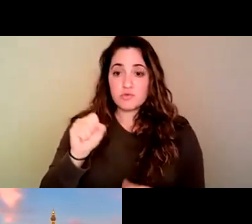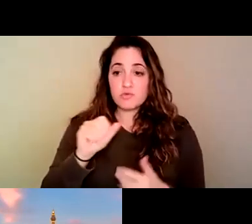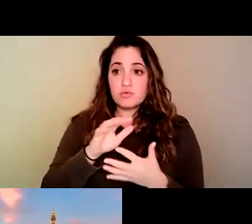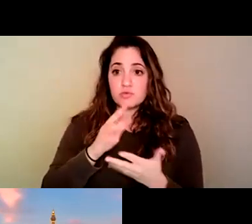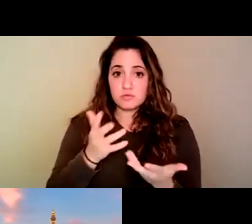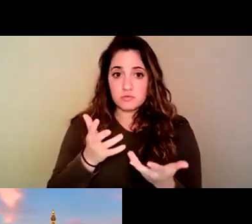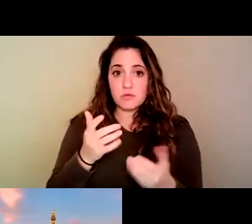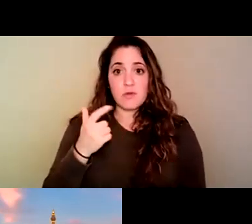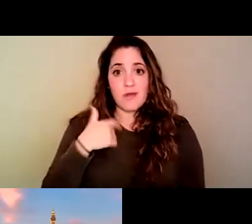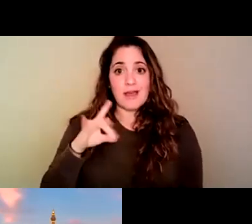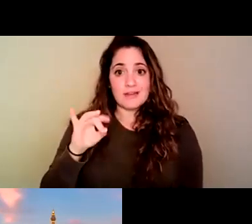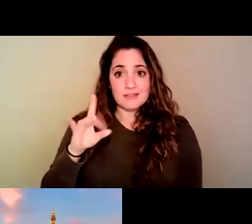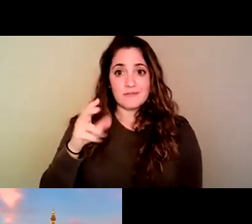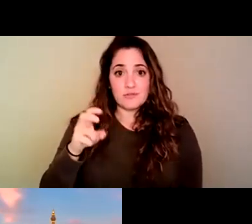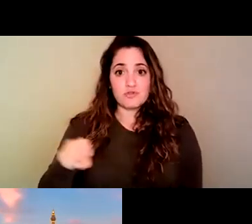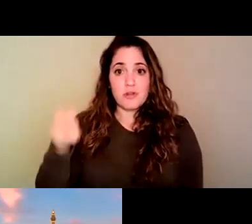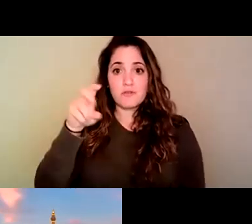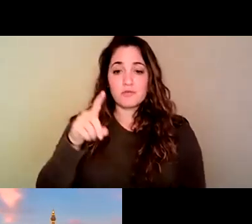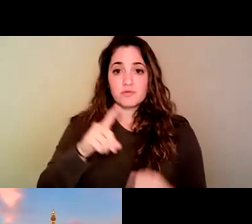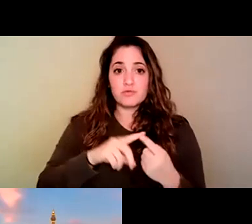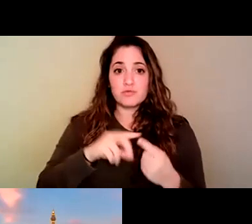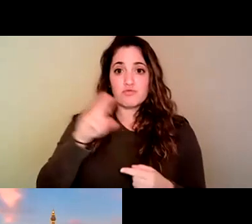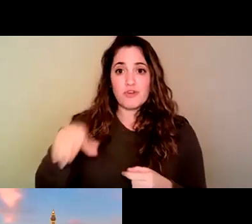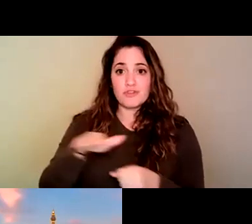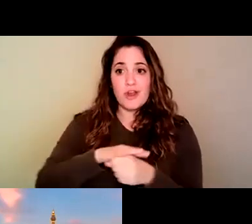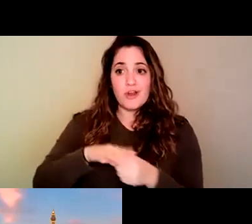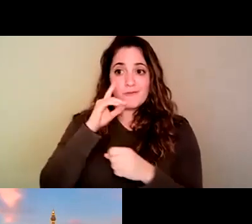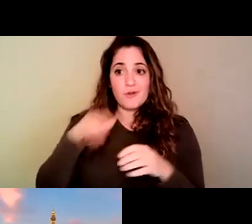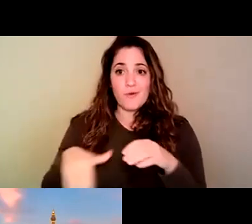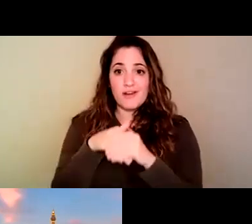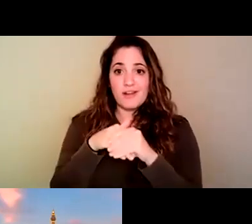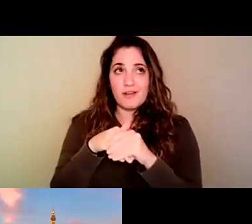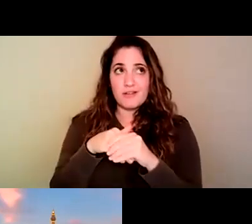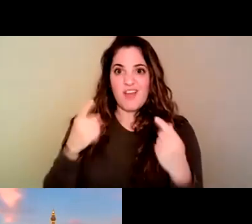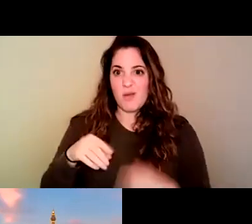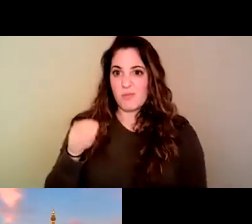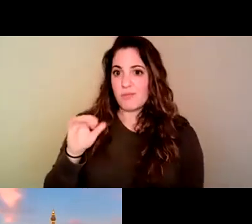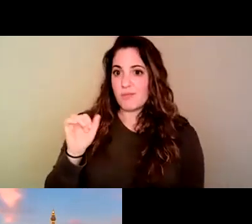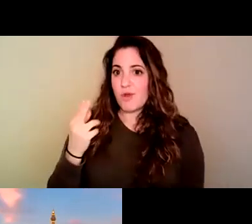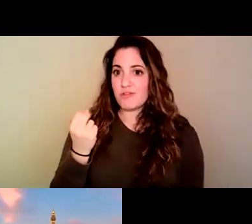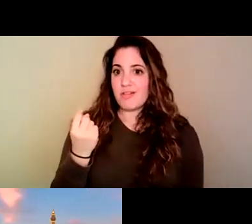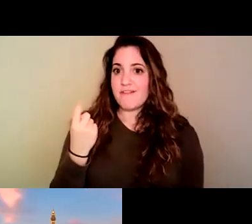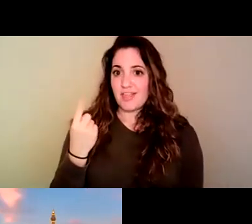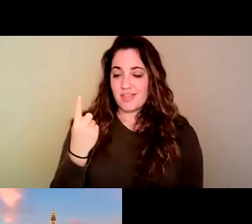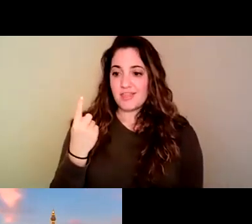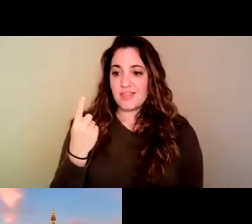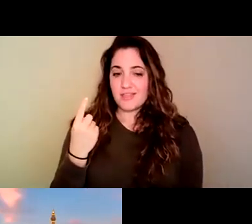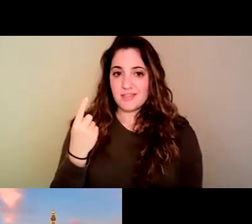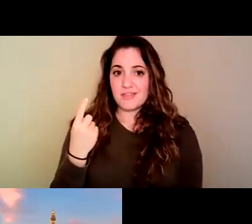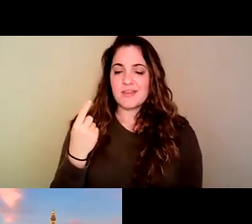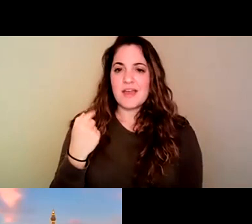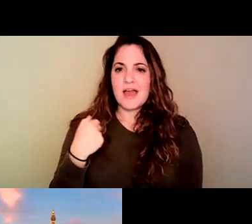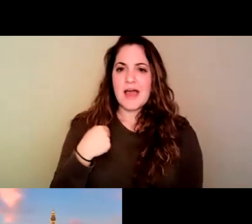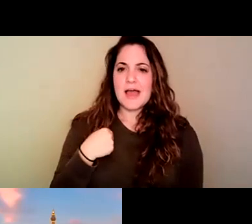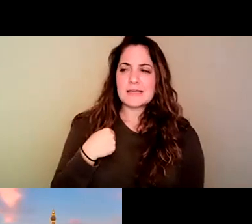I traveled to the Rochester area for a wedding on March 11th. Had a little